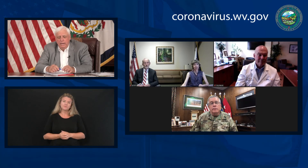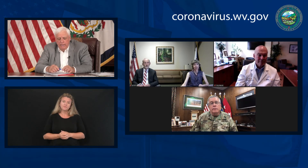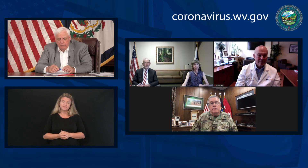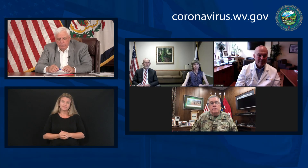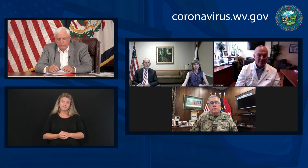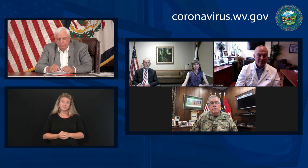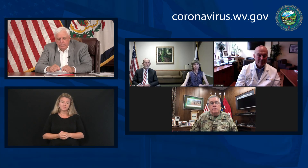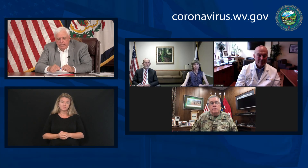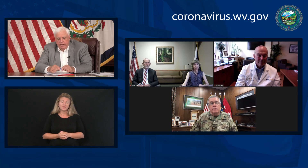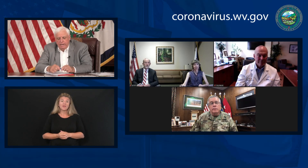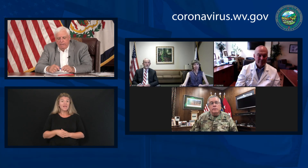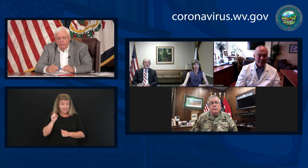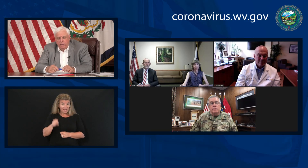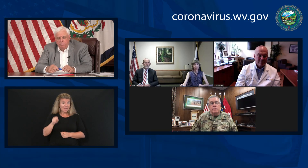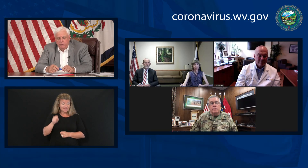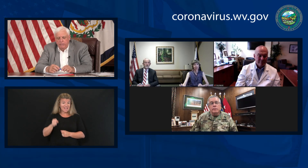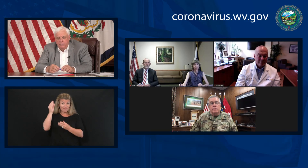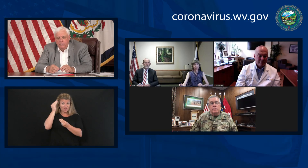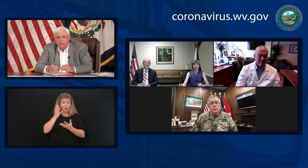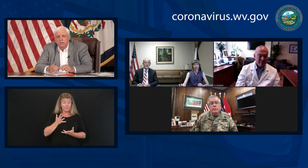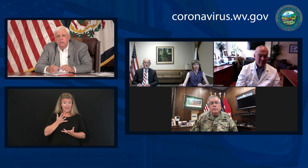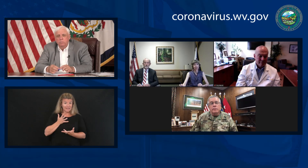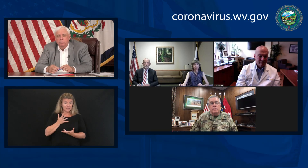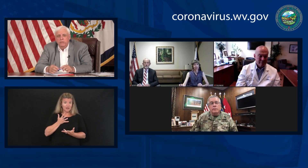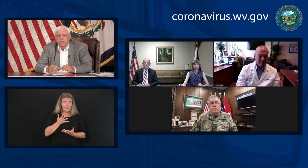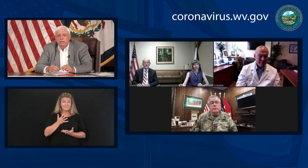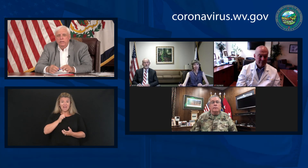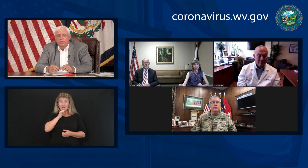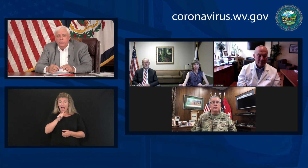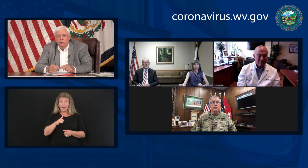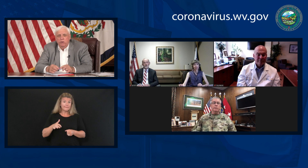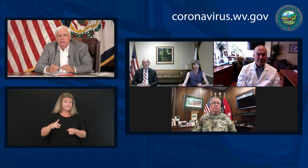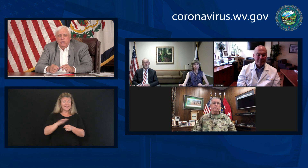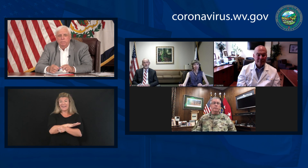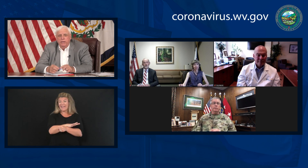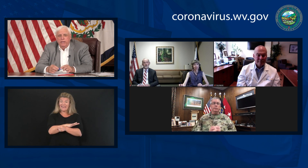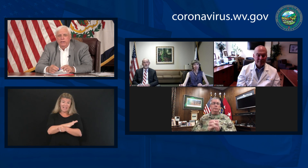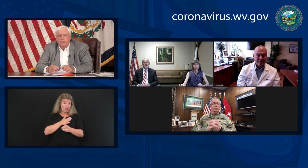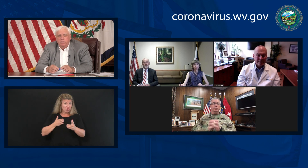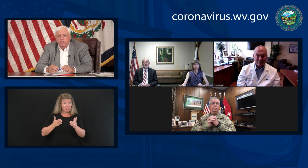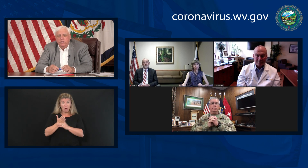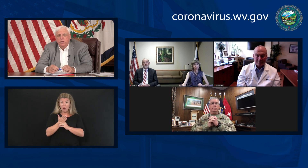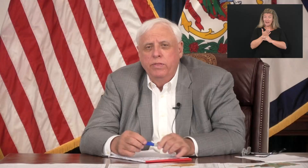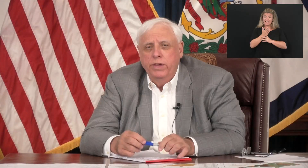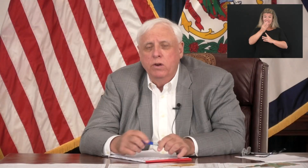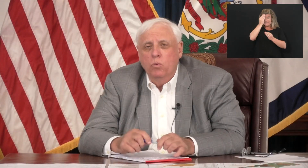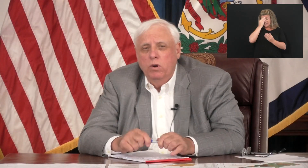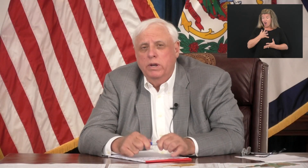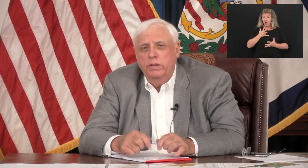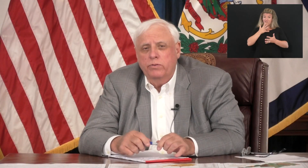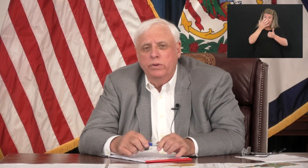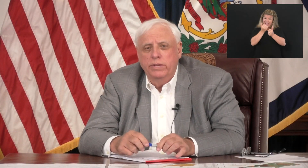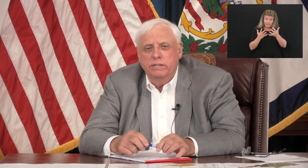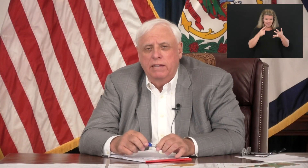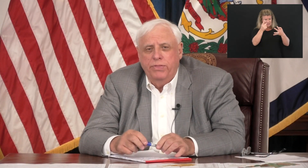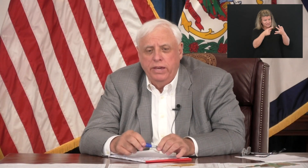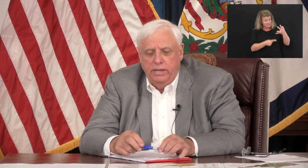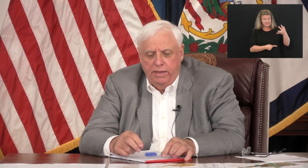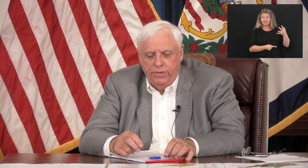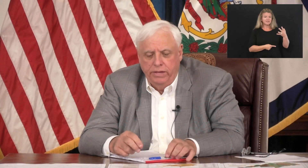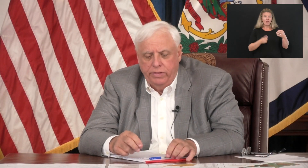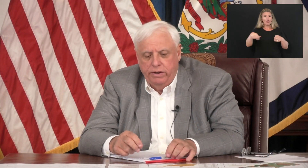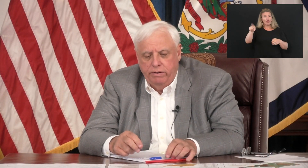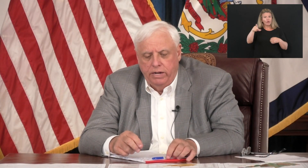Brad, I have been updated. I've not been completely and thoroughly updated. I mean, they're working through this. I